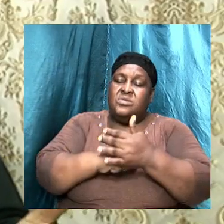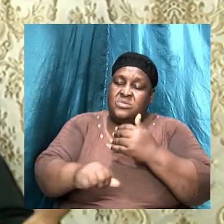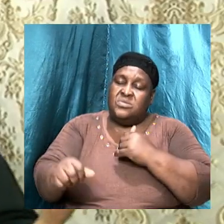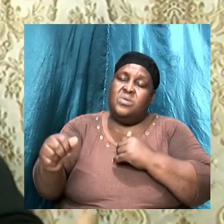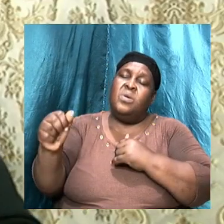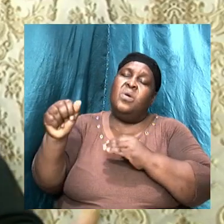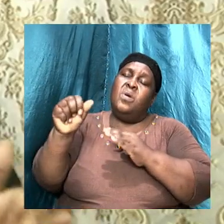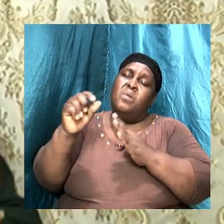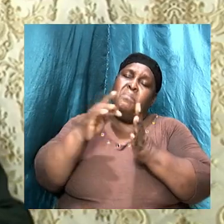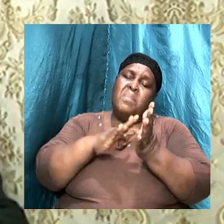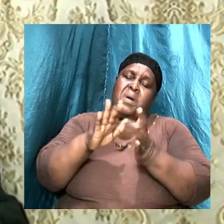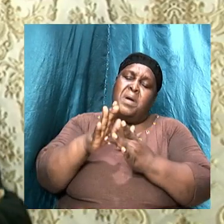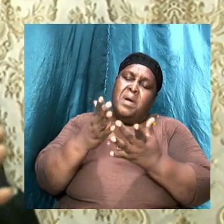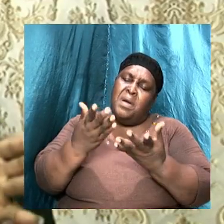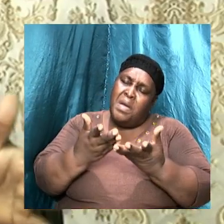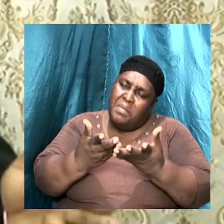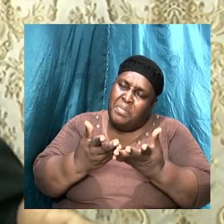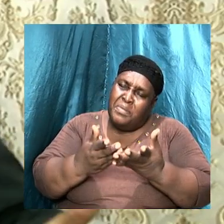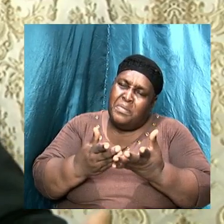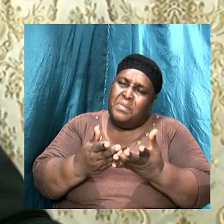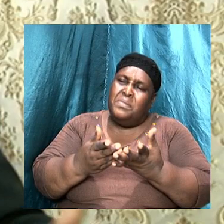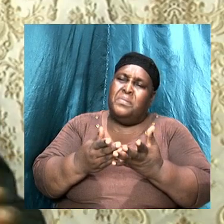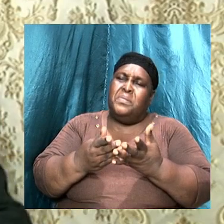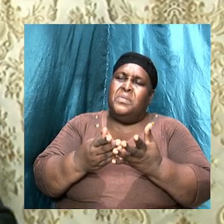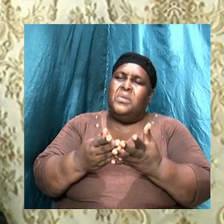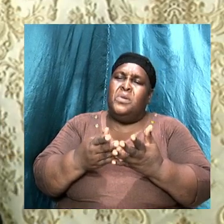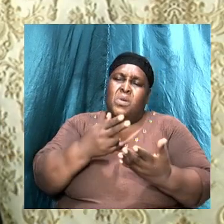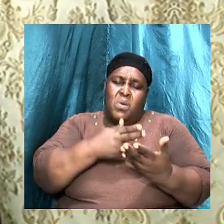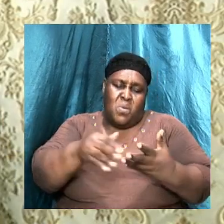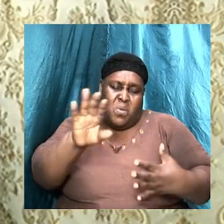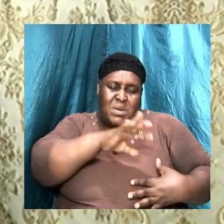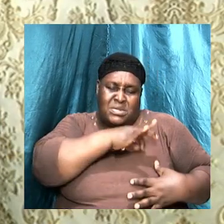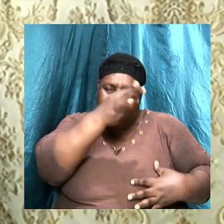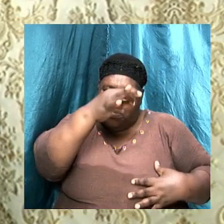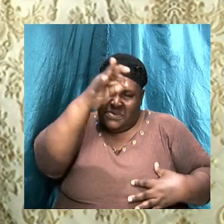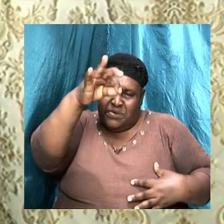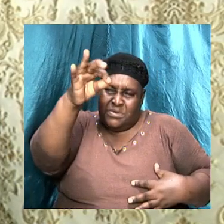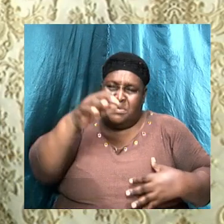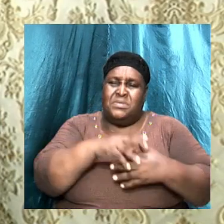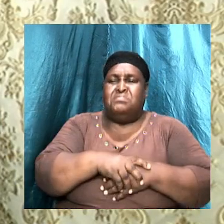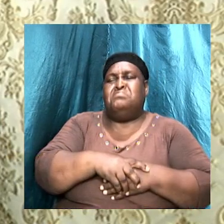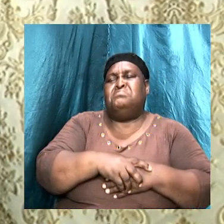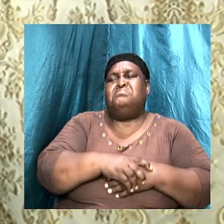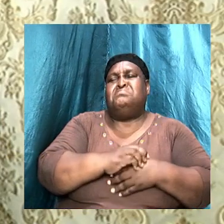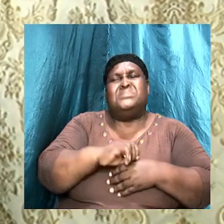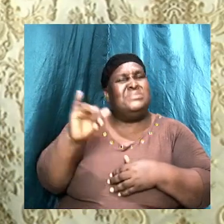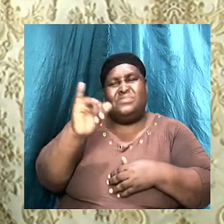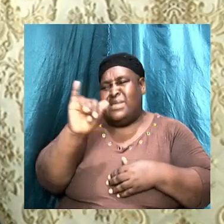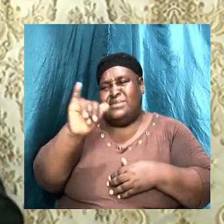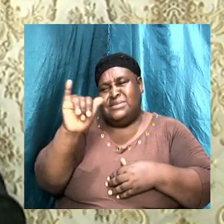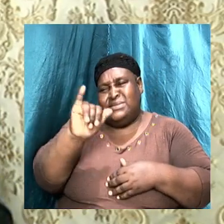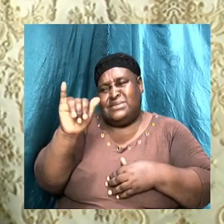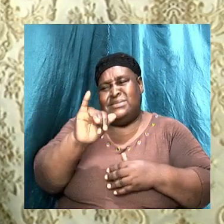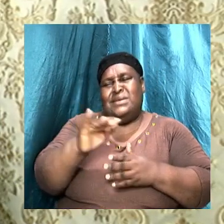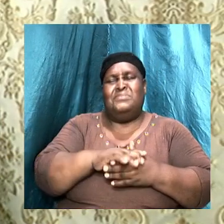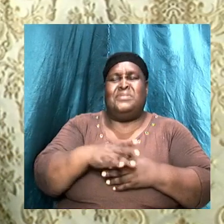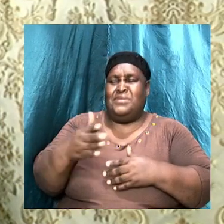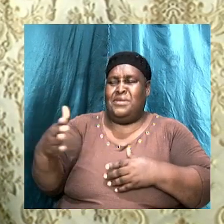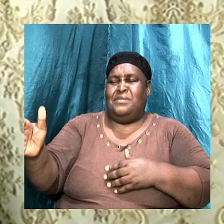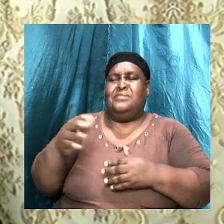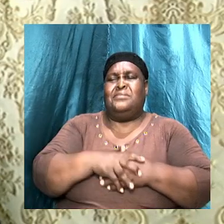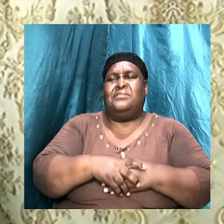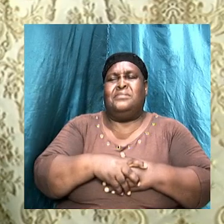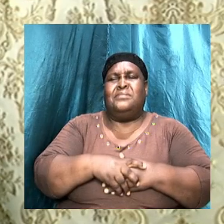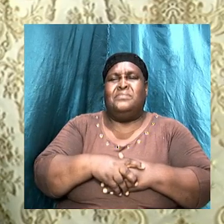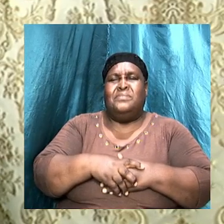Bibles, they will tell you that Holy Spirit. And some Bible, they will tell you